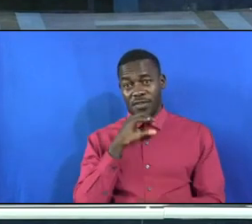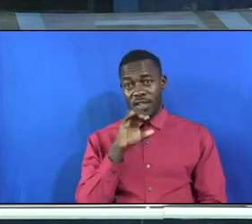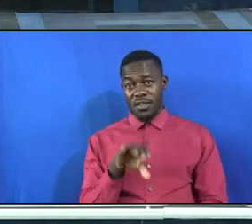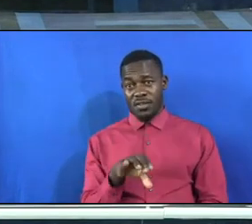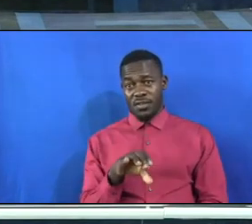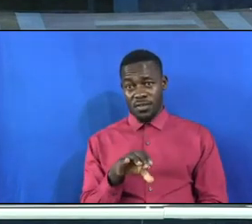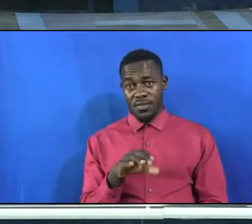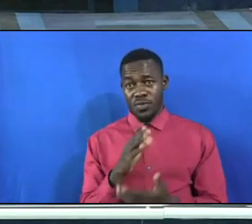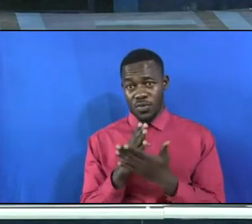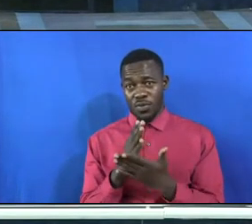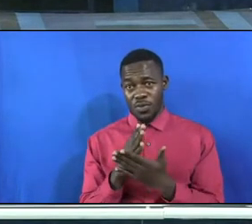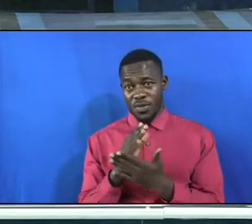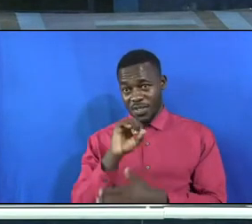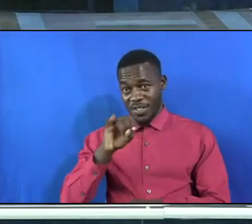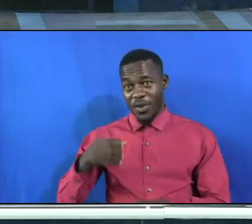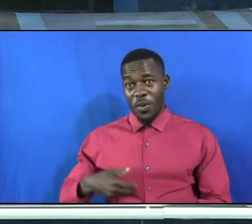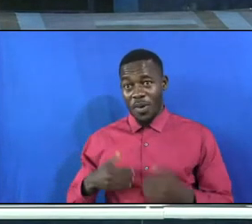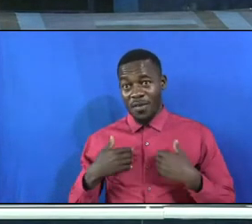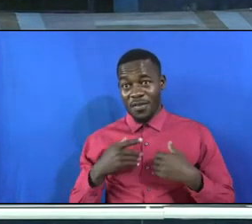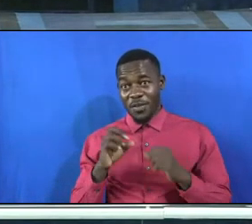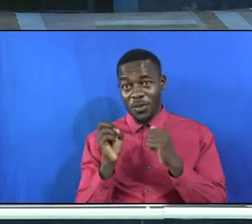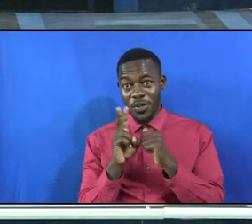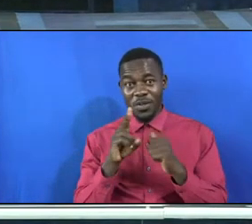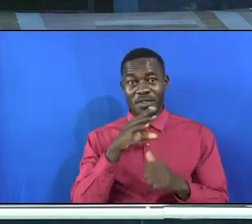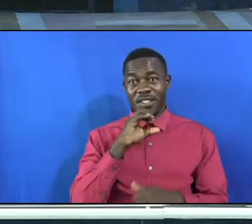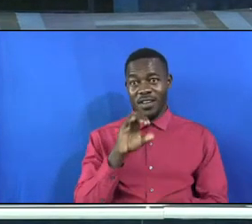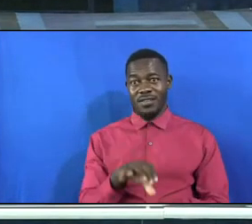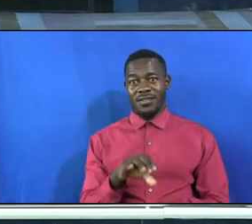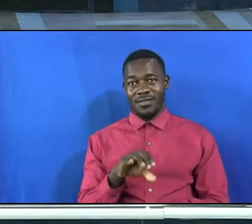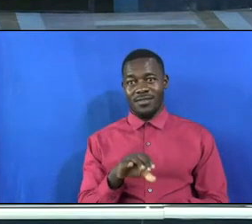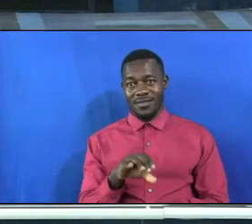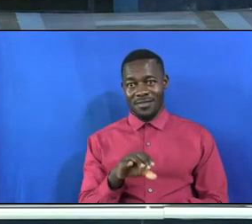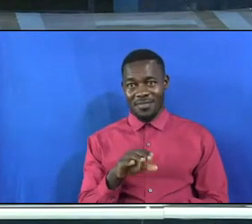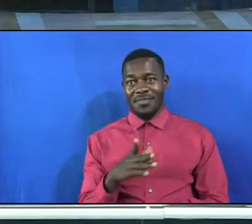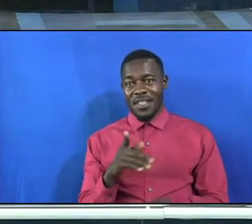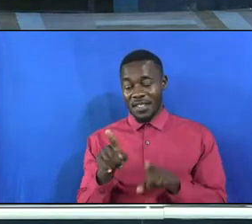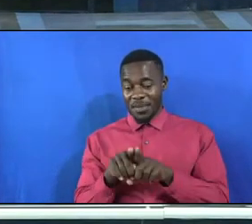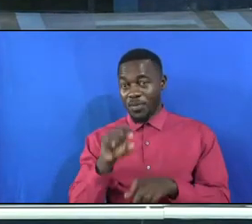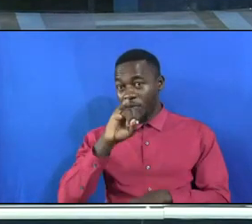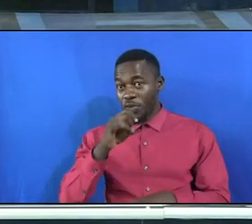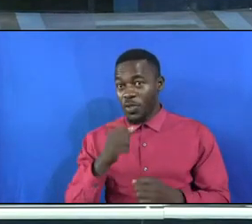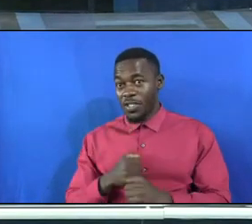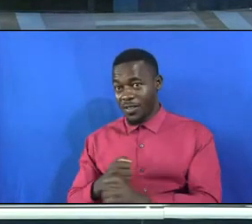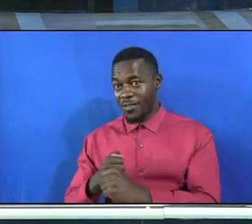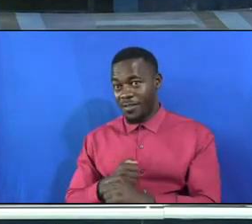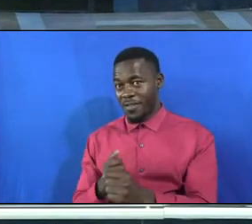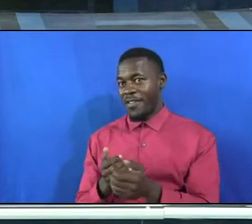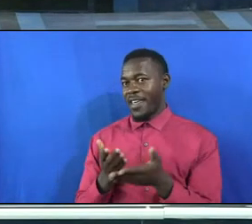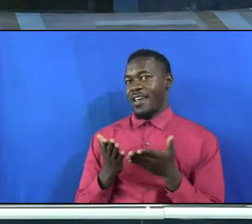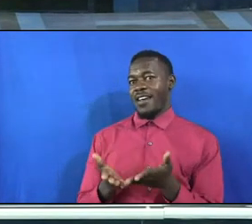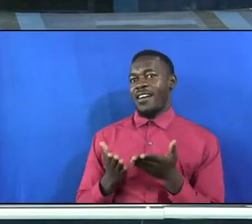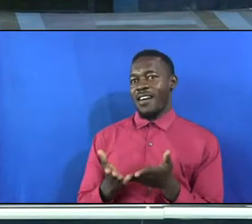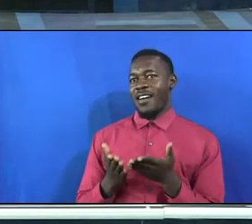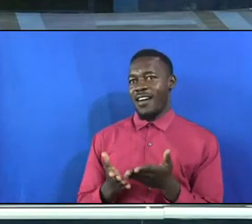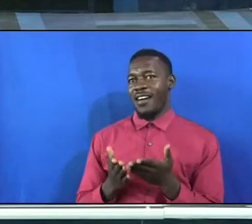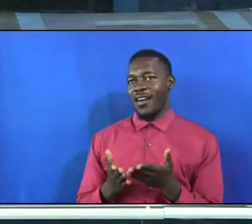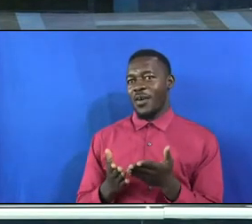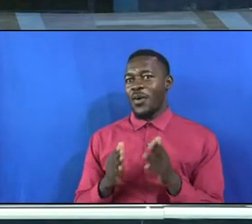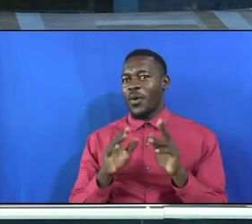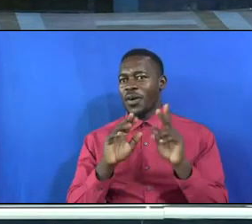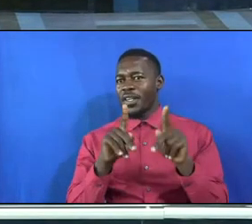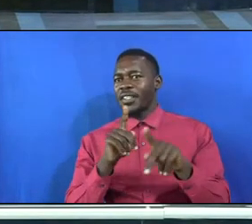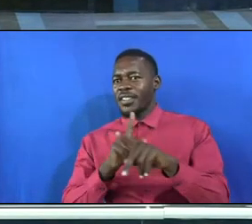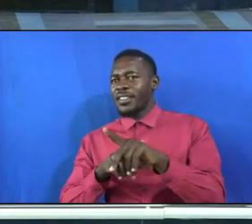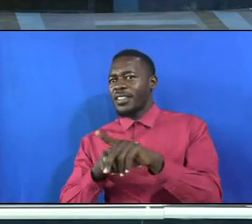descendants of Jacob numbered 70 in all. Joseph was already in